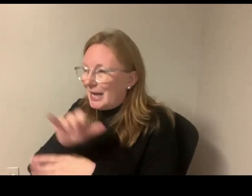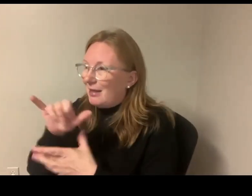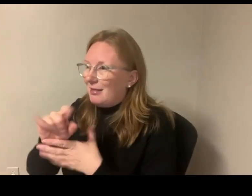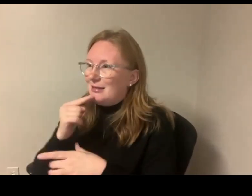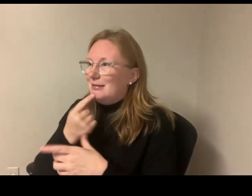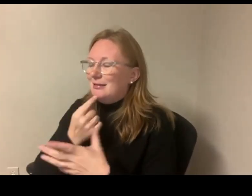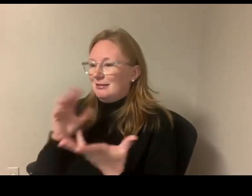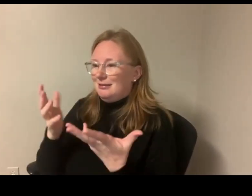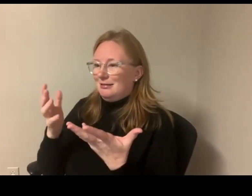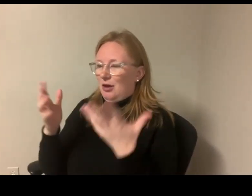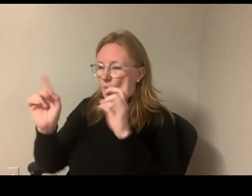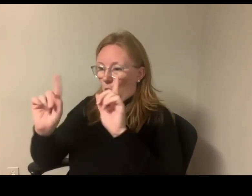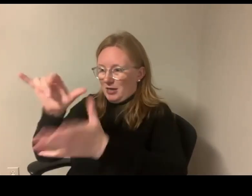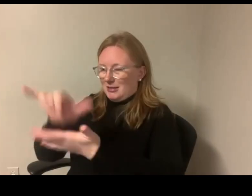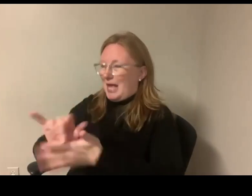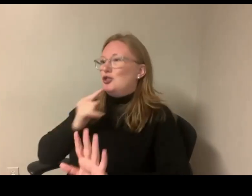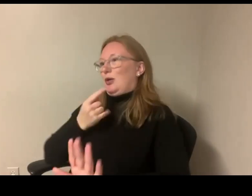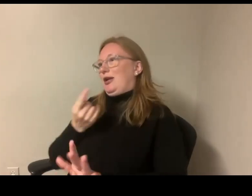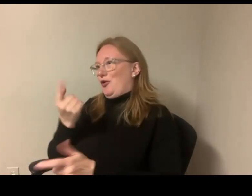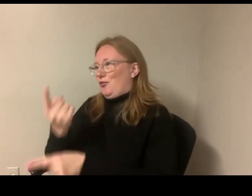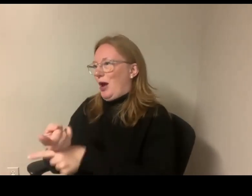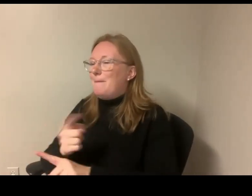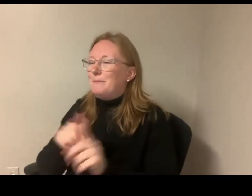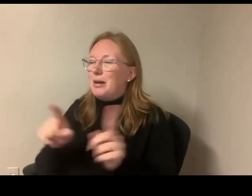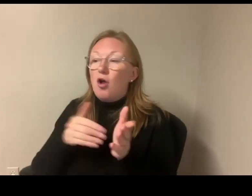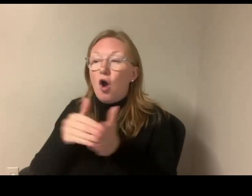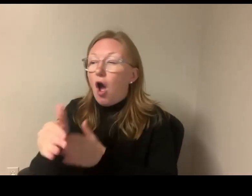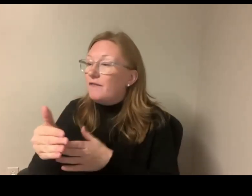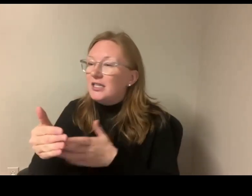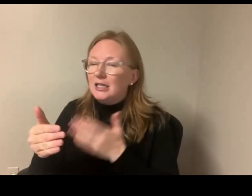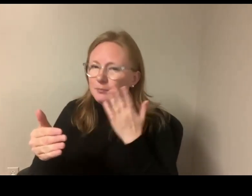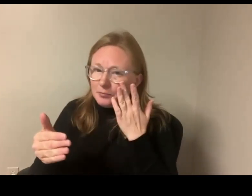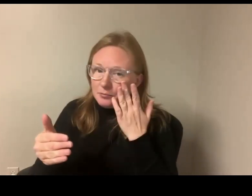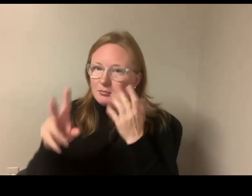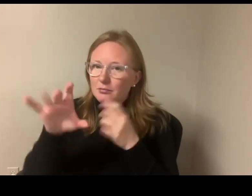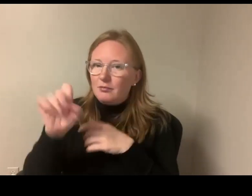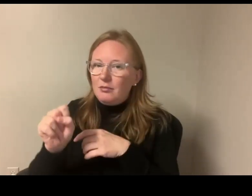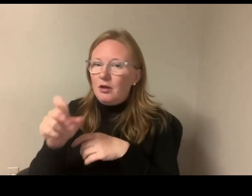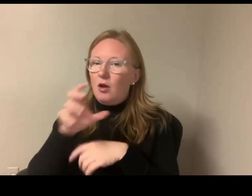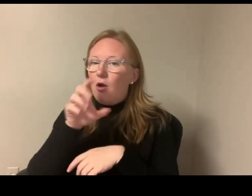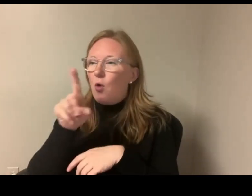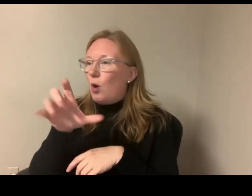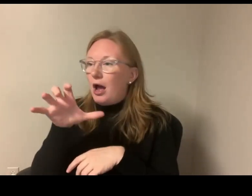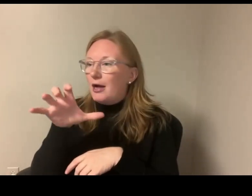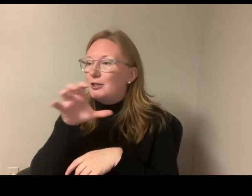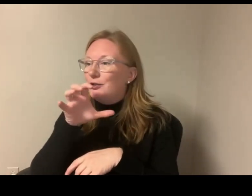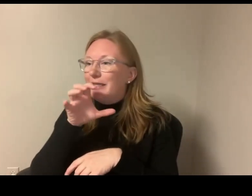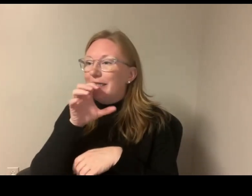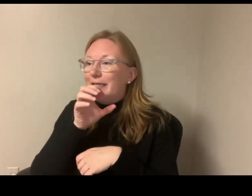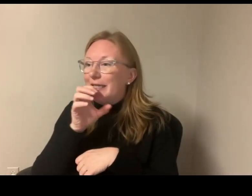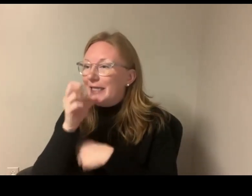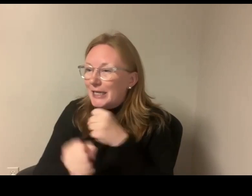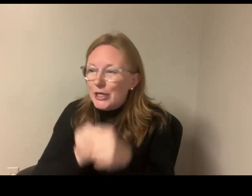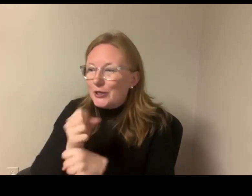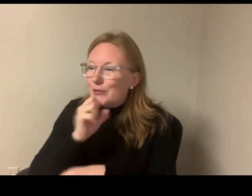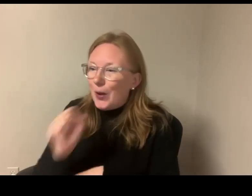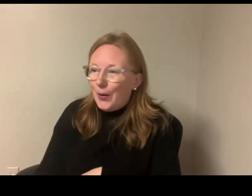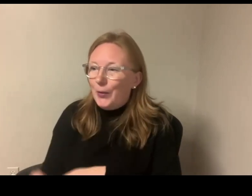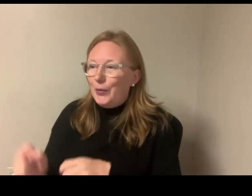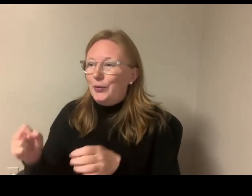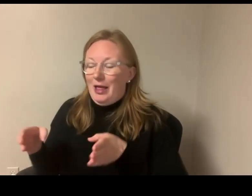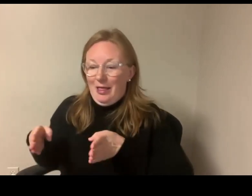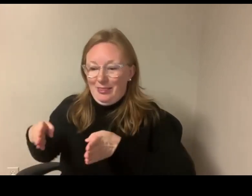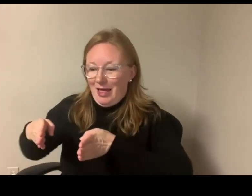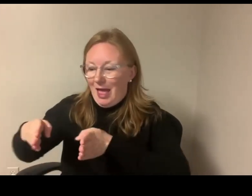is like, where is it? But, we're oftentimes, some of these valves are, 100 years old. They've, alleyways have been changed, curb lines have